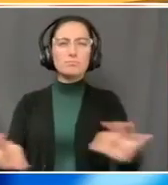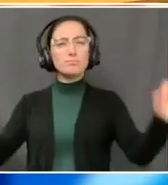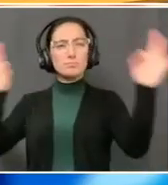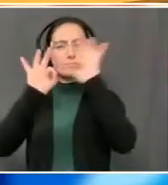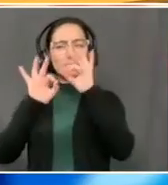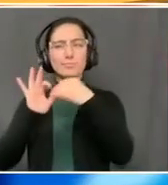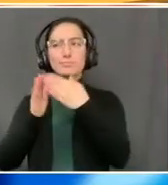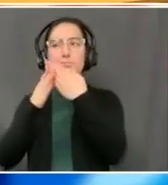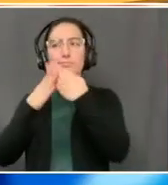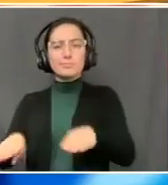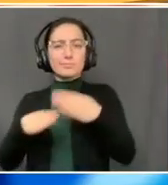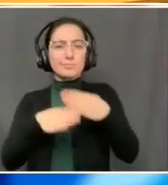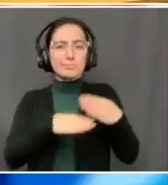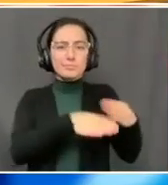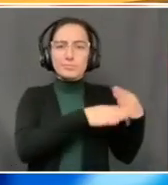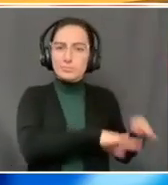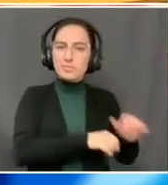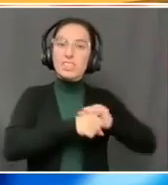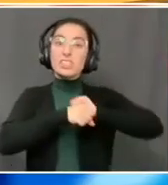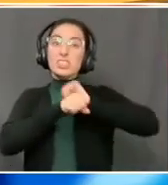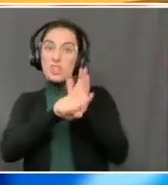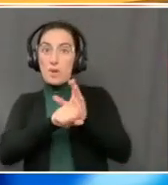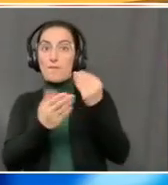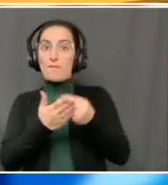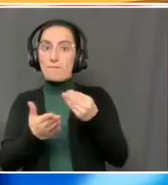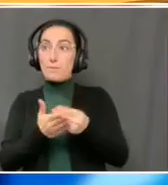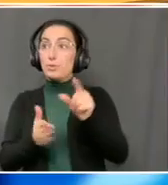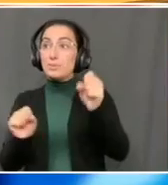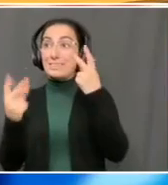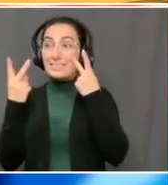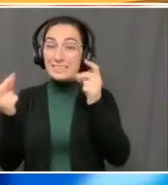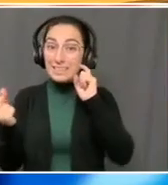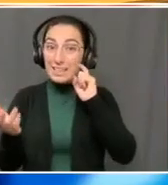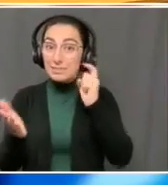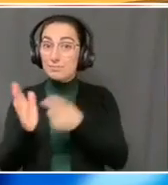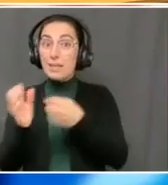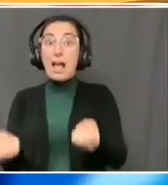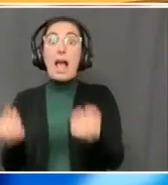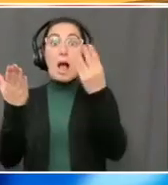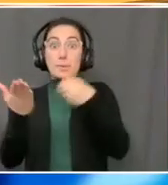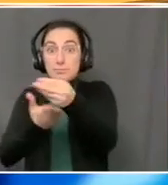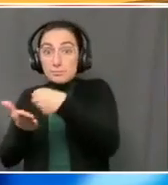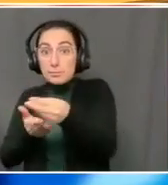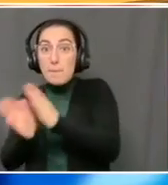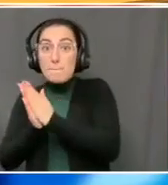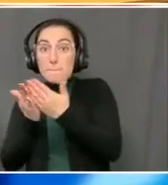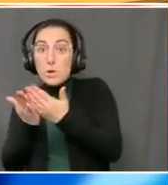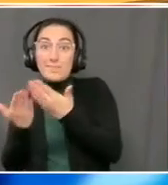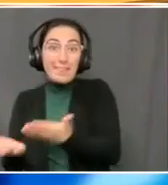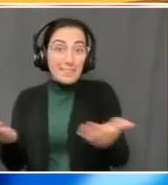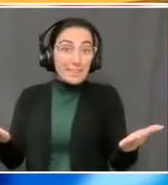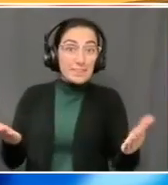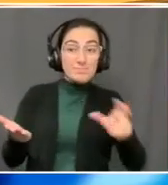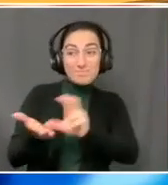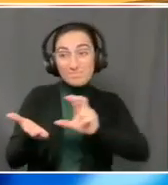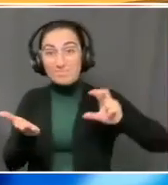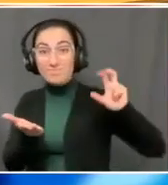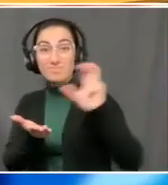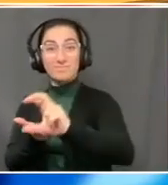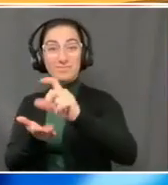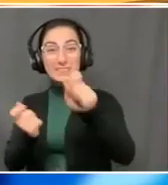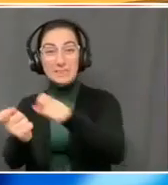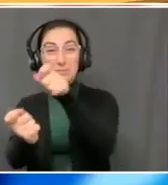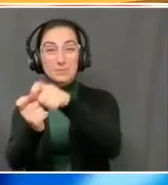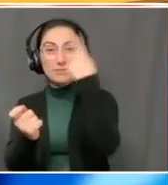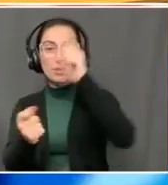split out the COVID funds so you could see how much of this spending in books and supplies is attributable to specifically